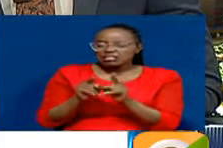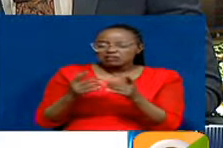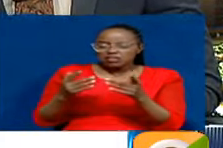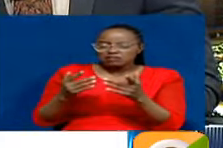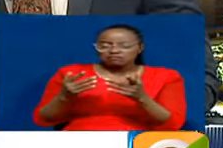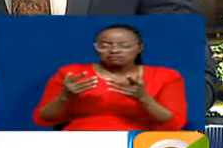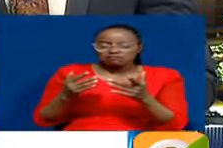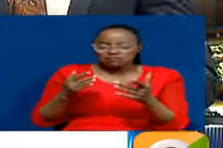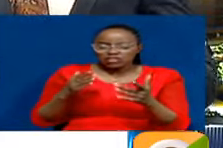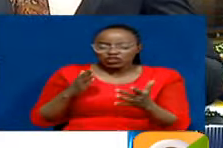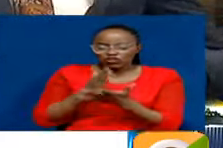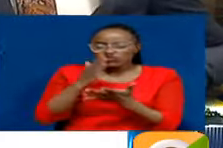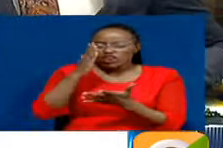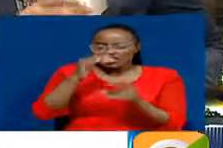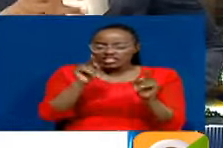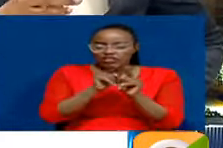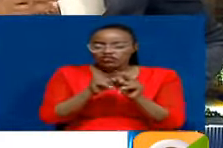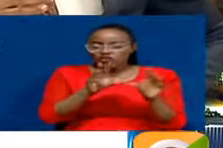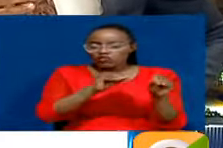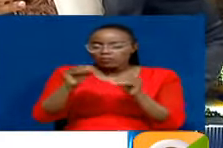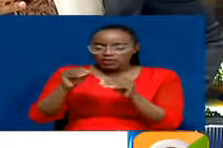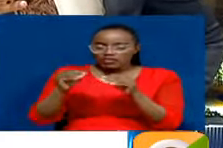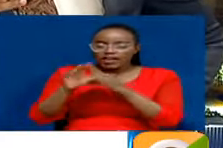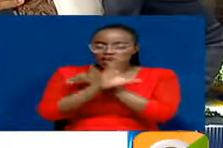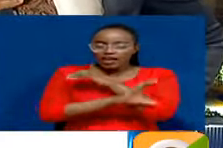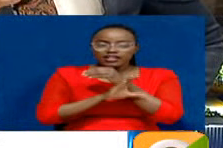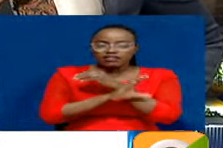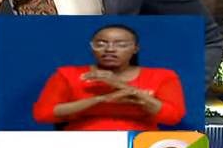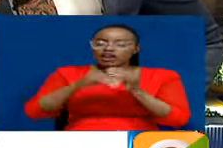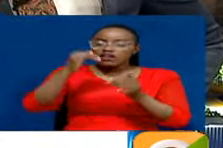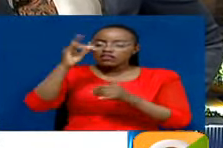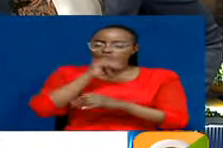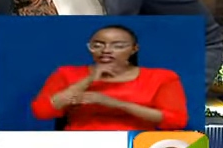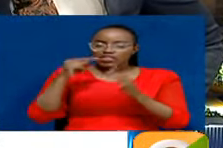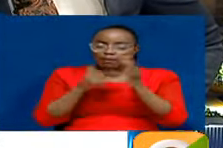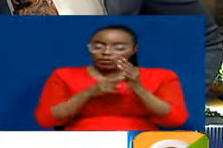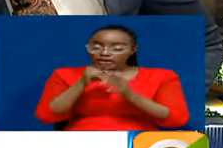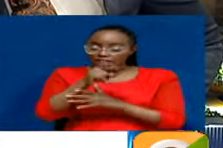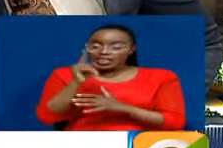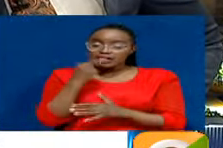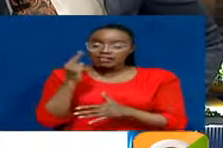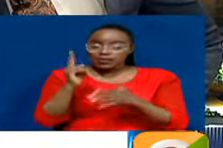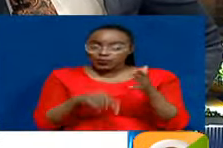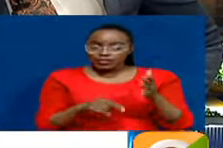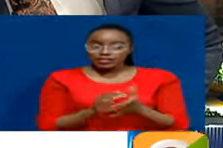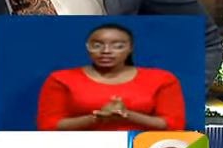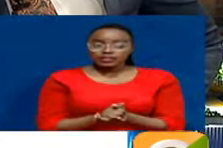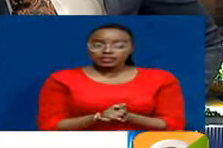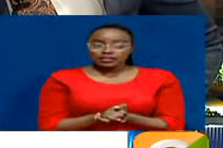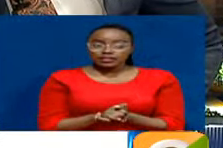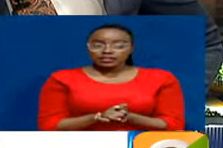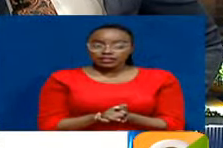very unconventional manner. Otherwise, now let me finish on this one. This point, I say this.